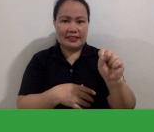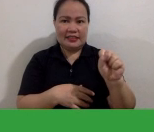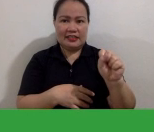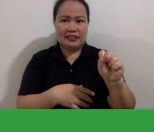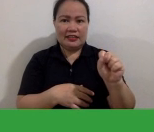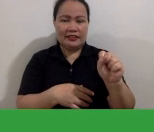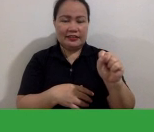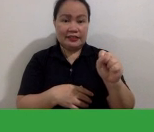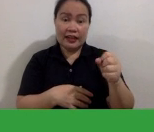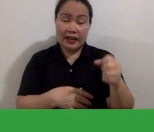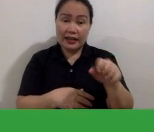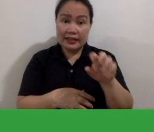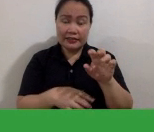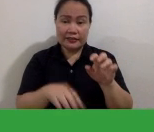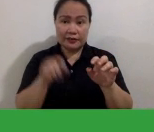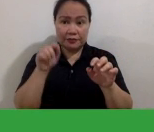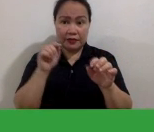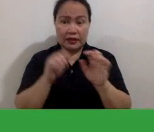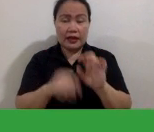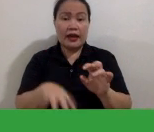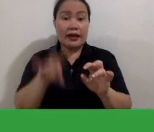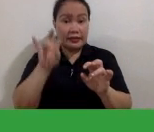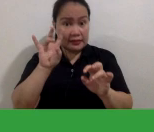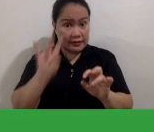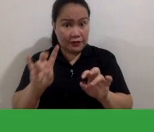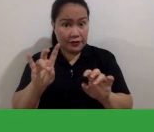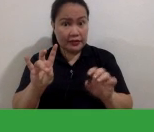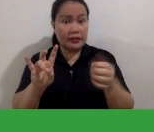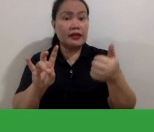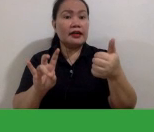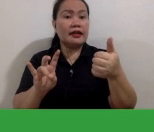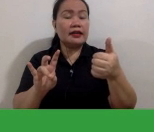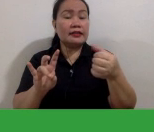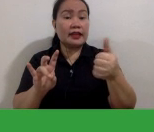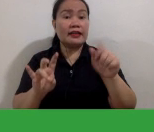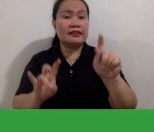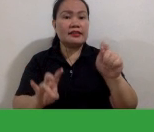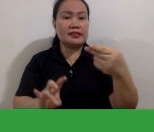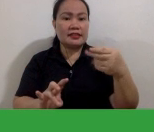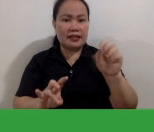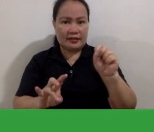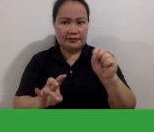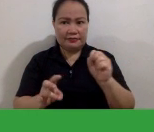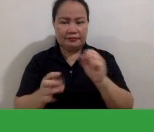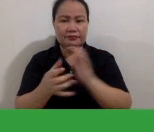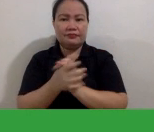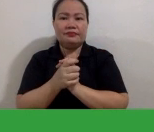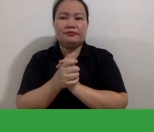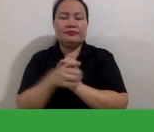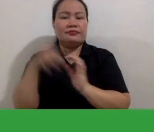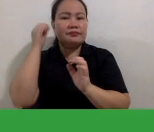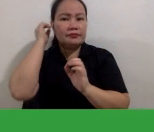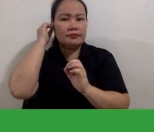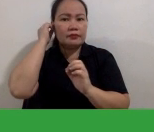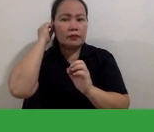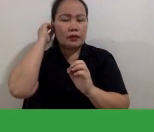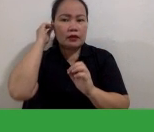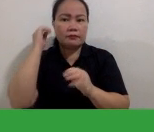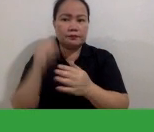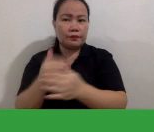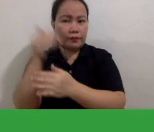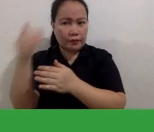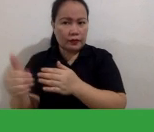0 and kasi wala naman tong value. Wala namang value ang ones natin. So, 7 tenths na